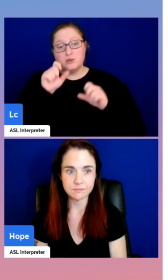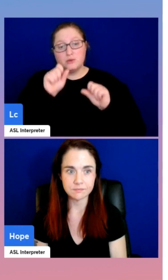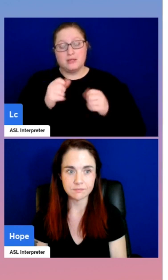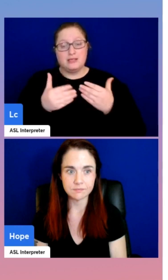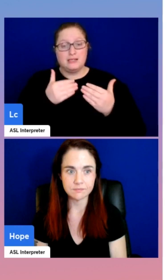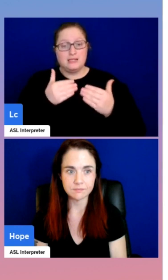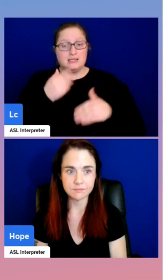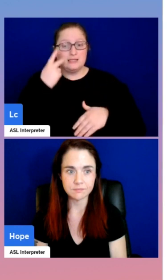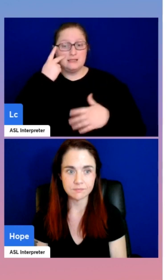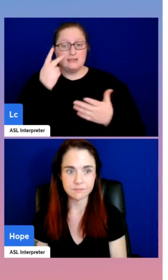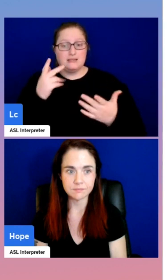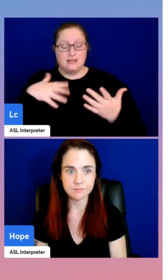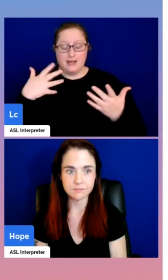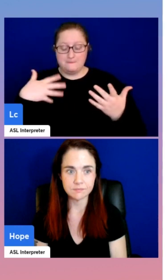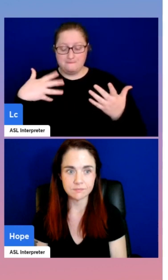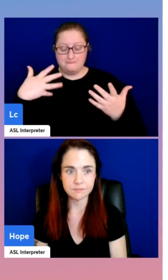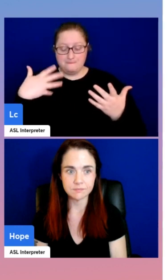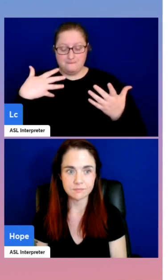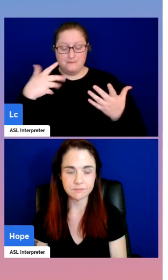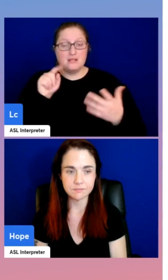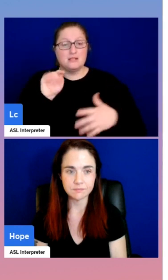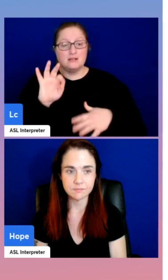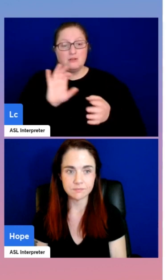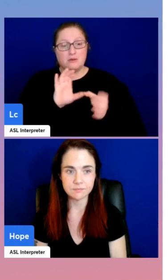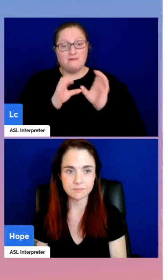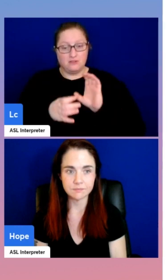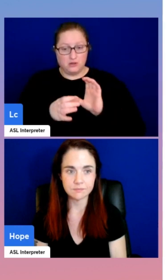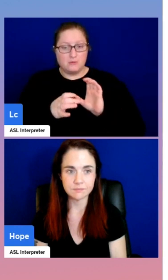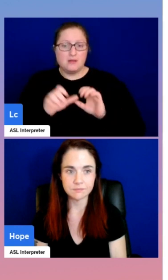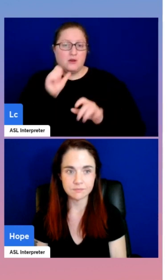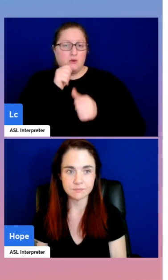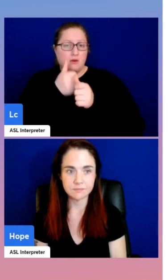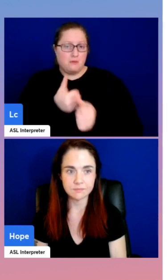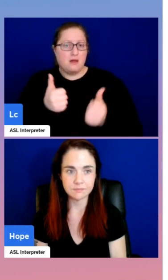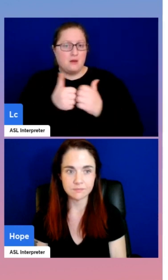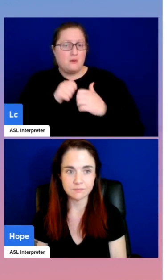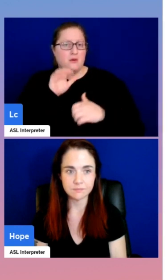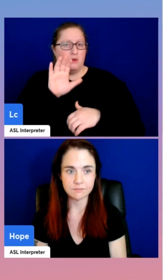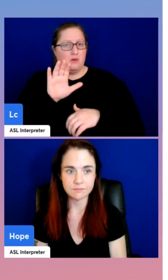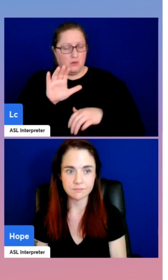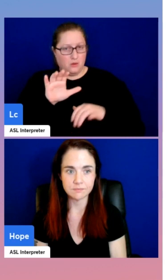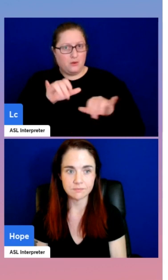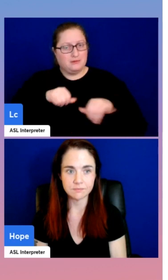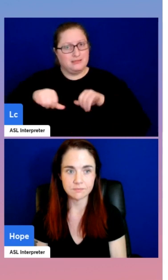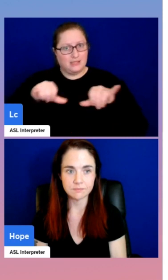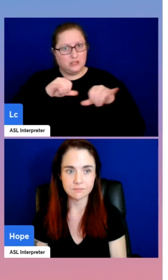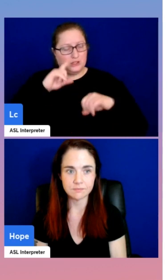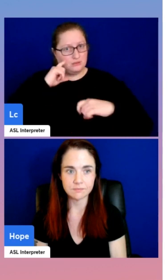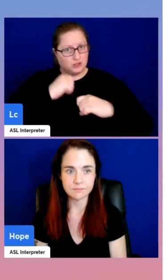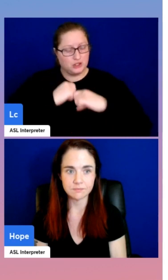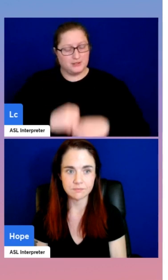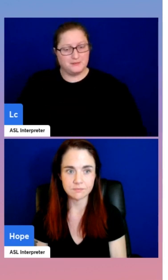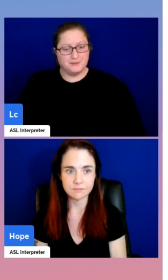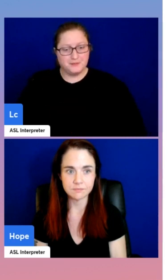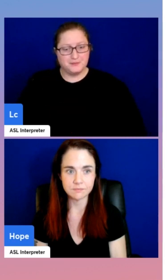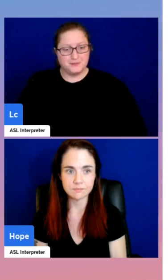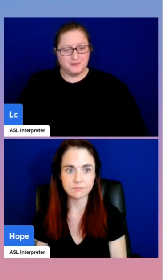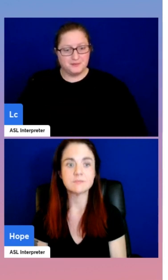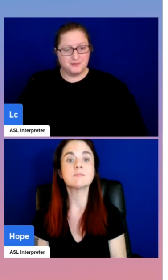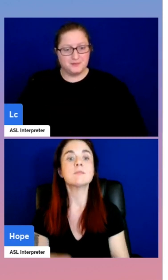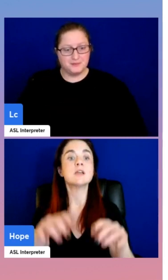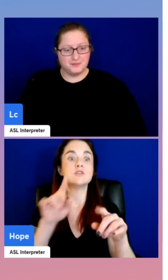the Terraform configurations that do not comply with your security standards. And also, what's really cool with shift left is